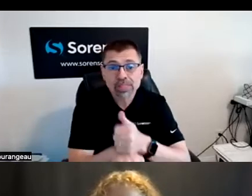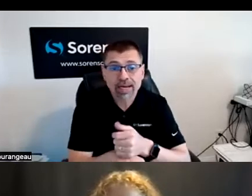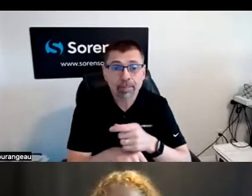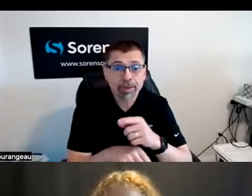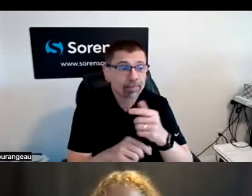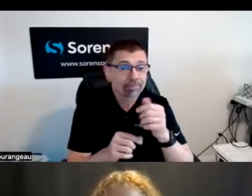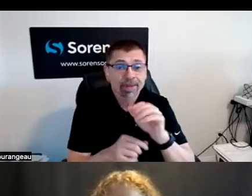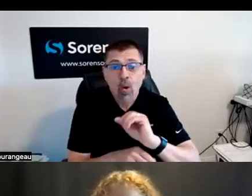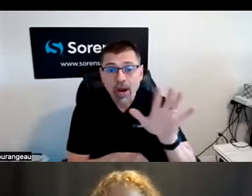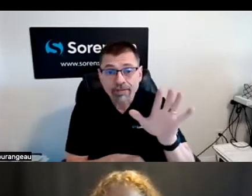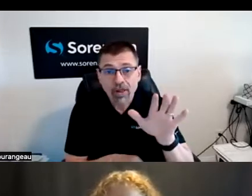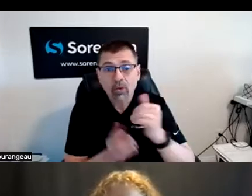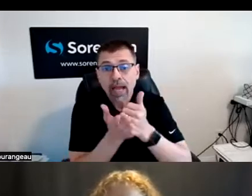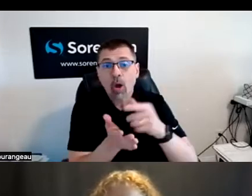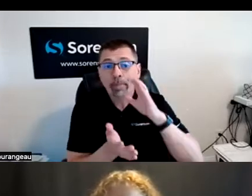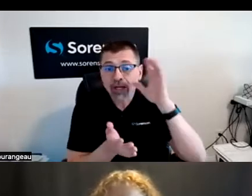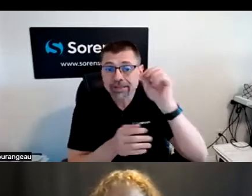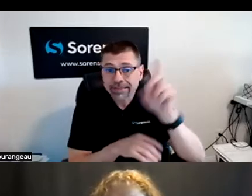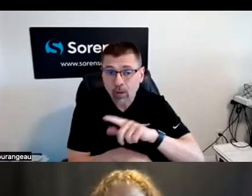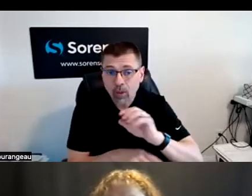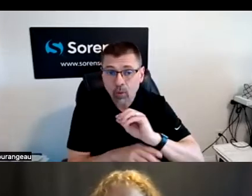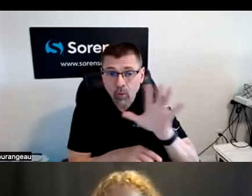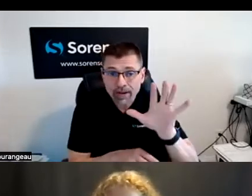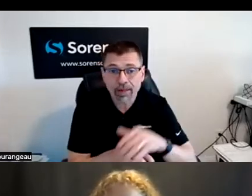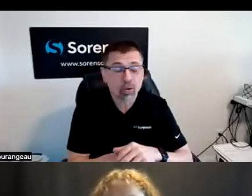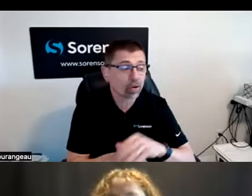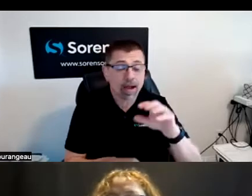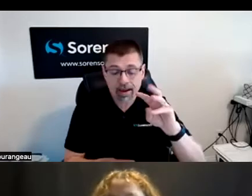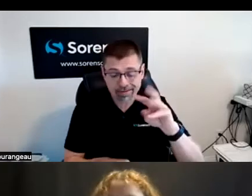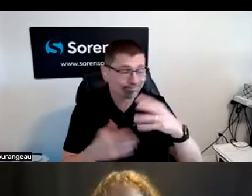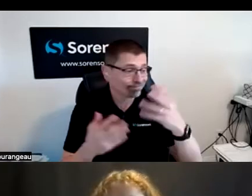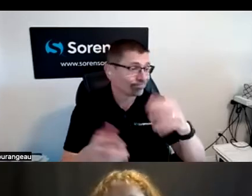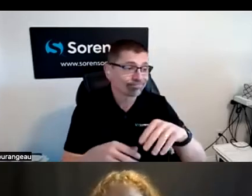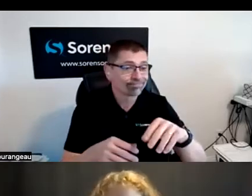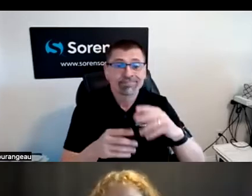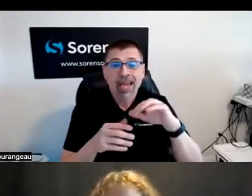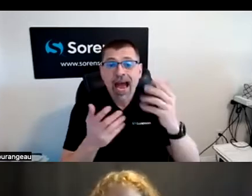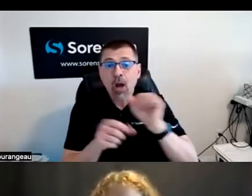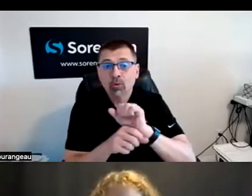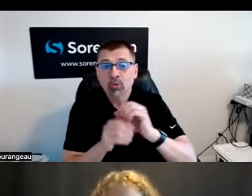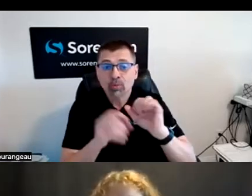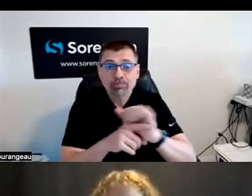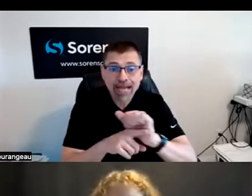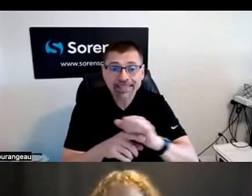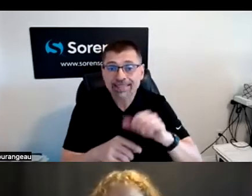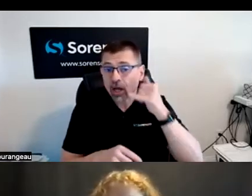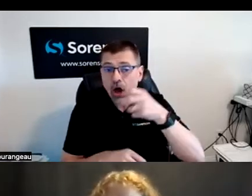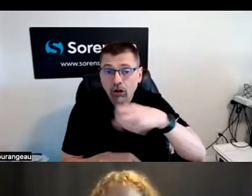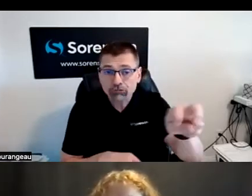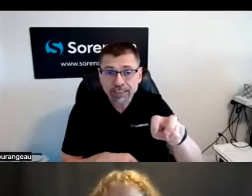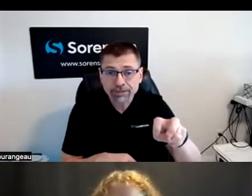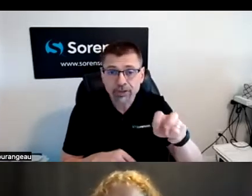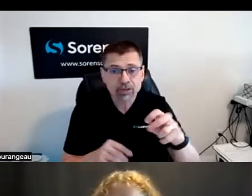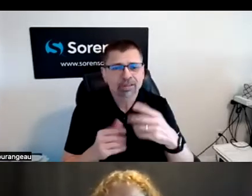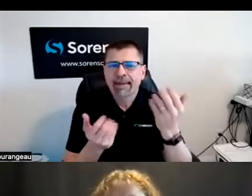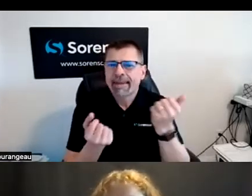or any kind of training or working with your staff or students related to Wavelo, helping parents to download the Wavelo app, understanding better how